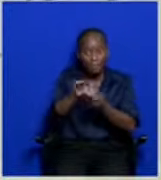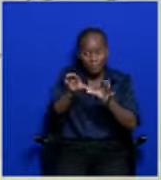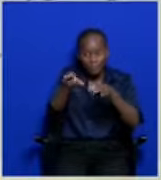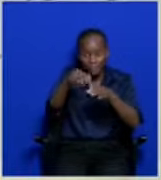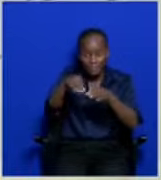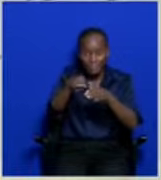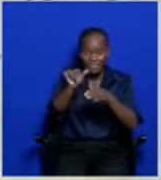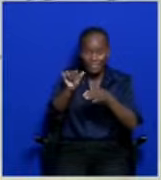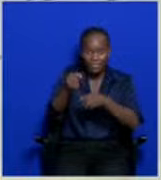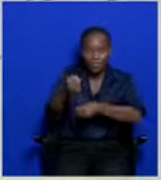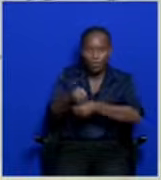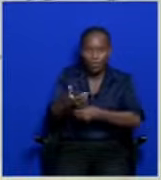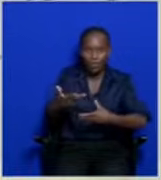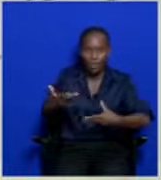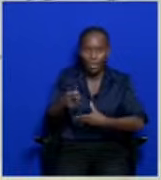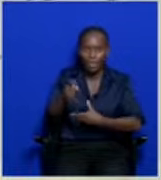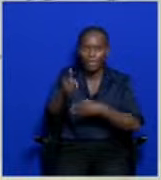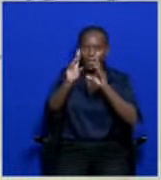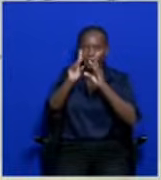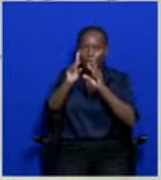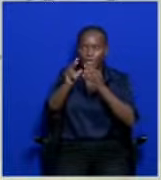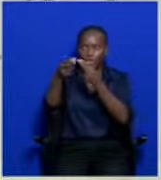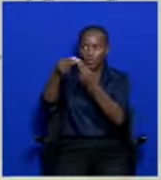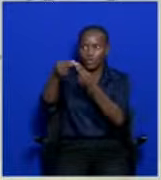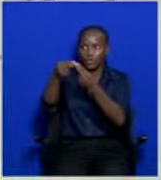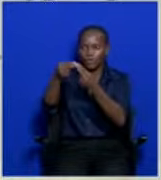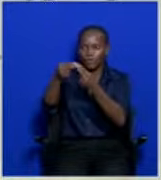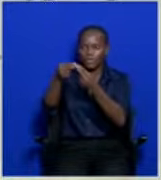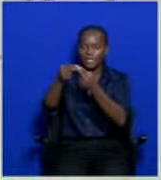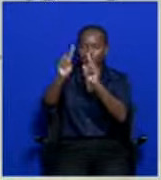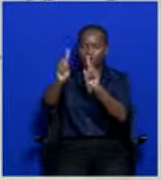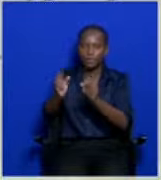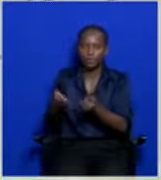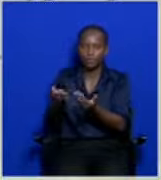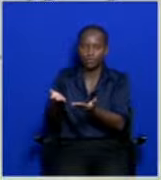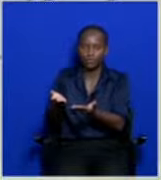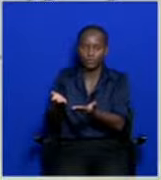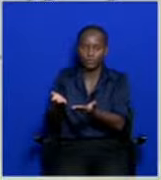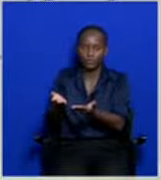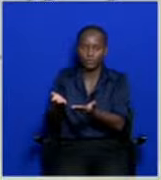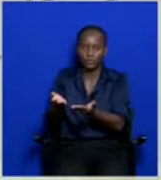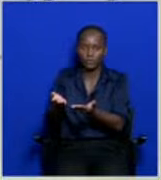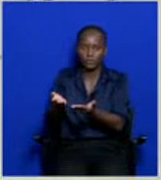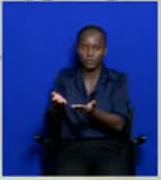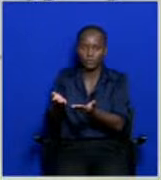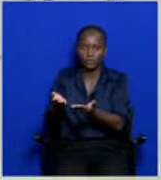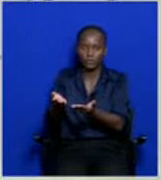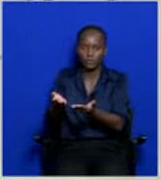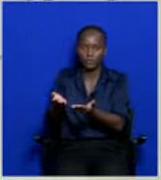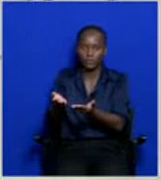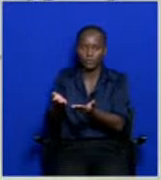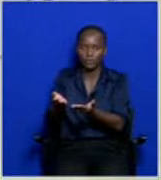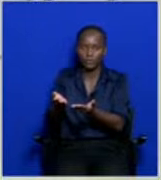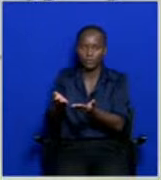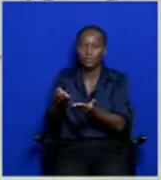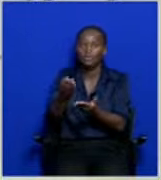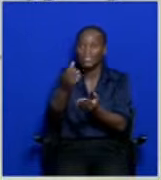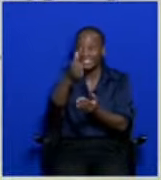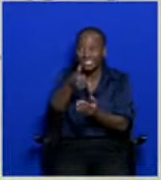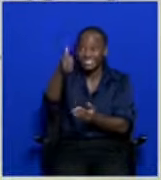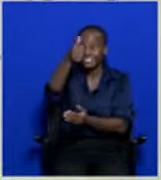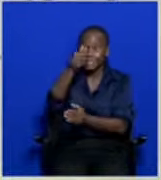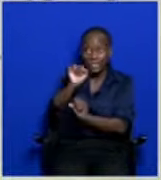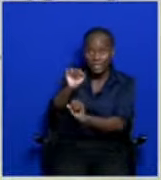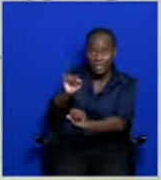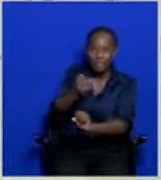service. That unit that falls under Brigadier Mkwanazi. And if you go to